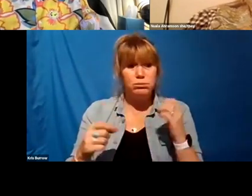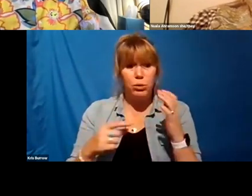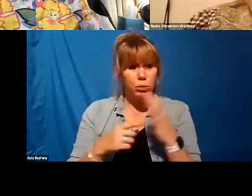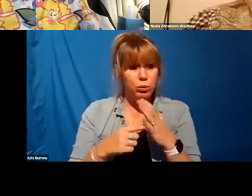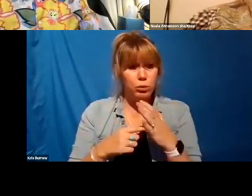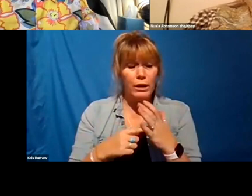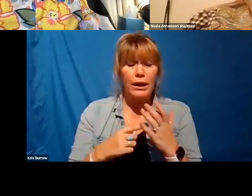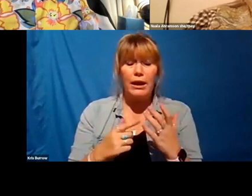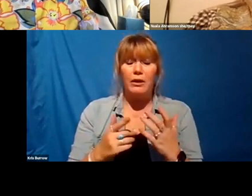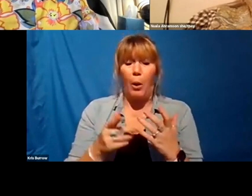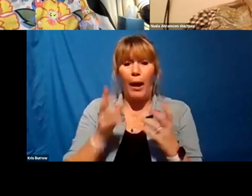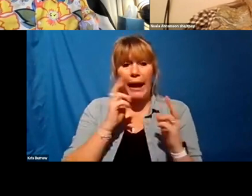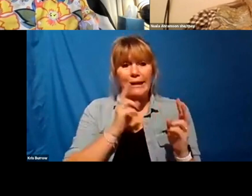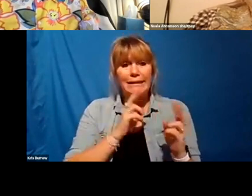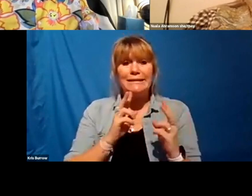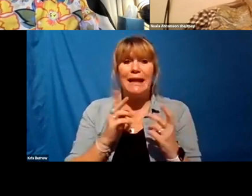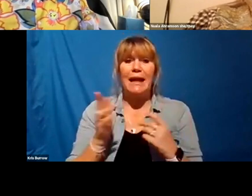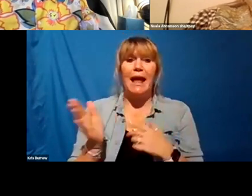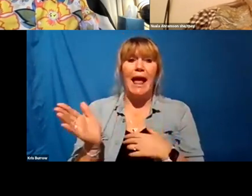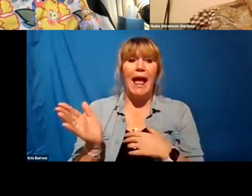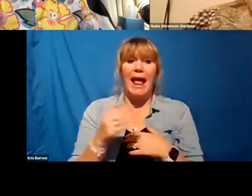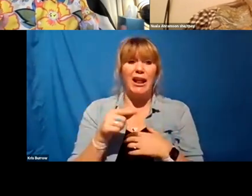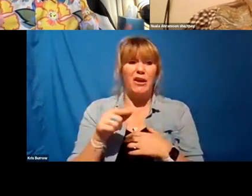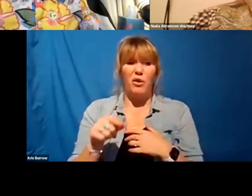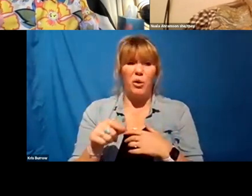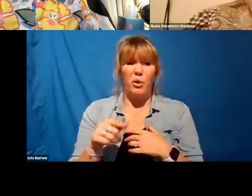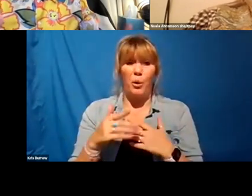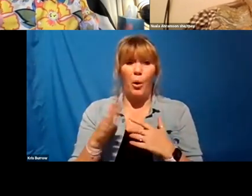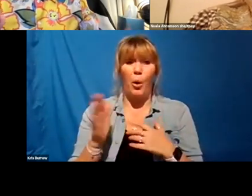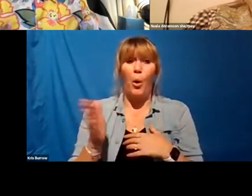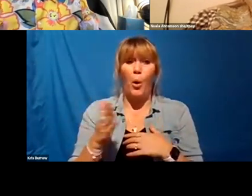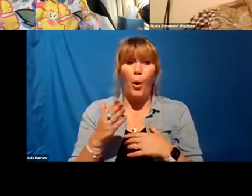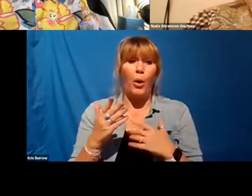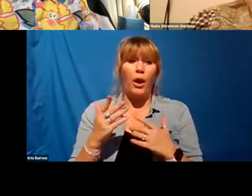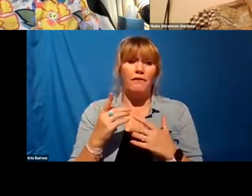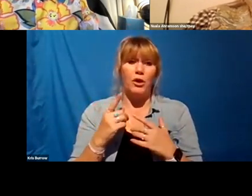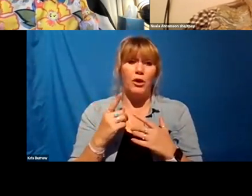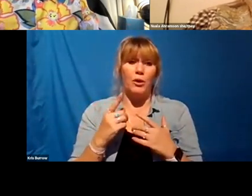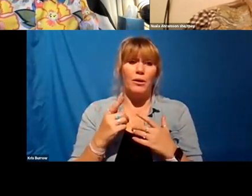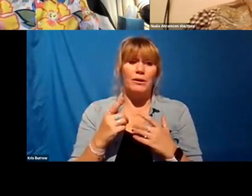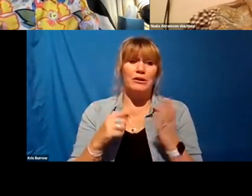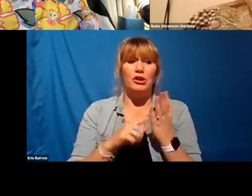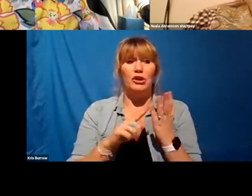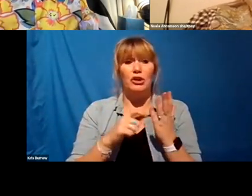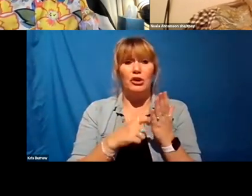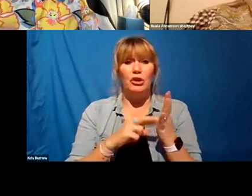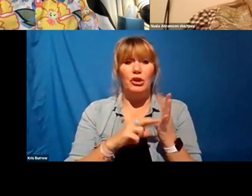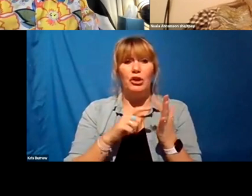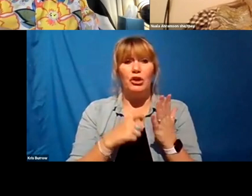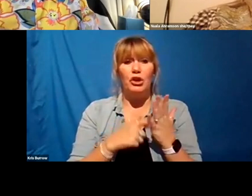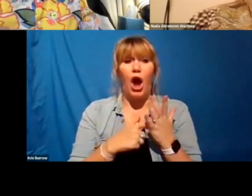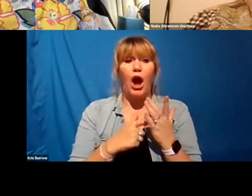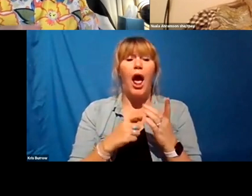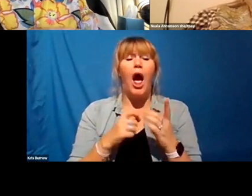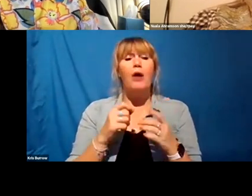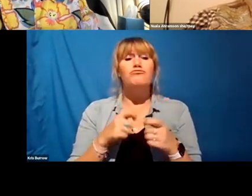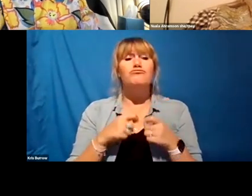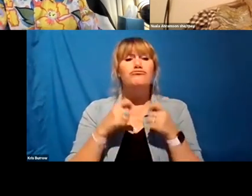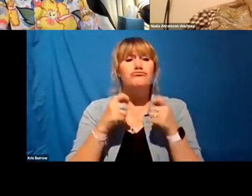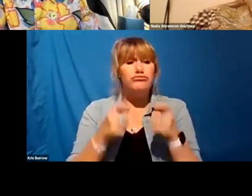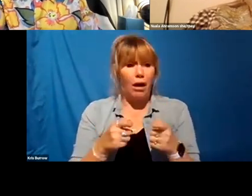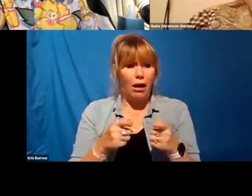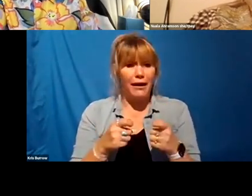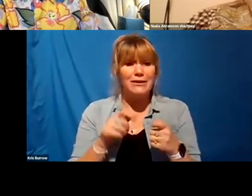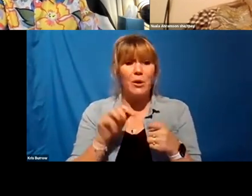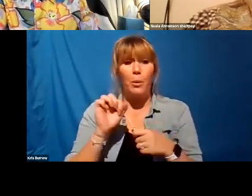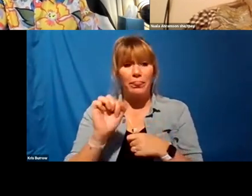mean, I could see any or all of you ending up as Turner Prize with that work. So it's quite extraordinary to me that